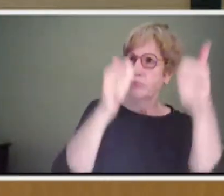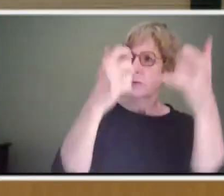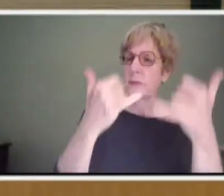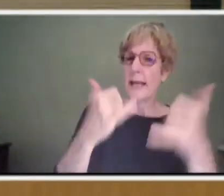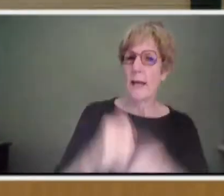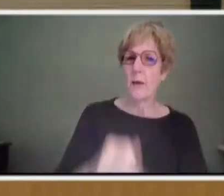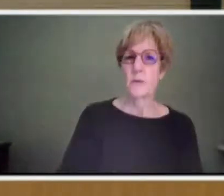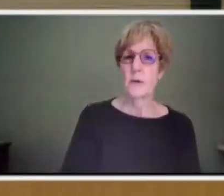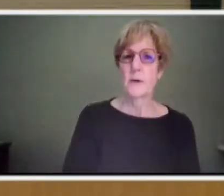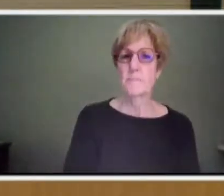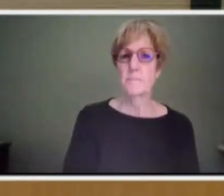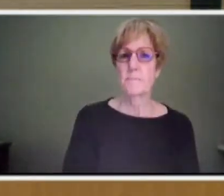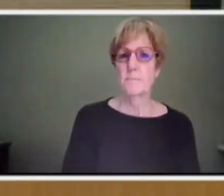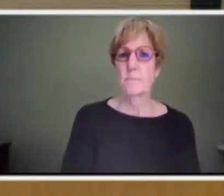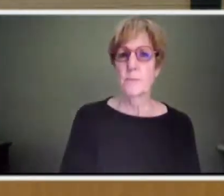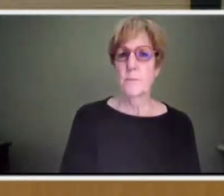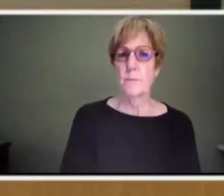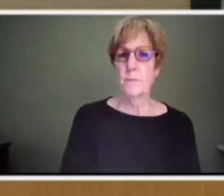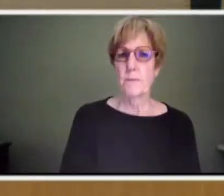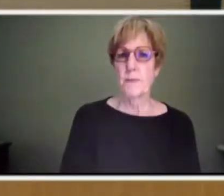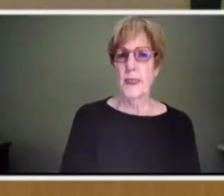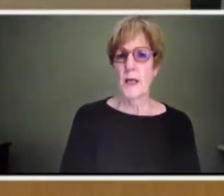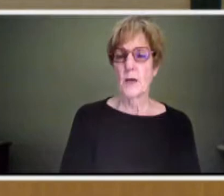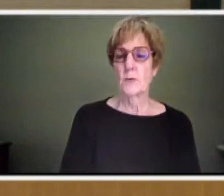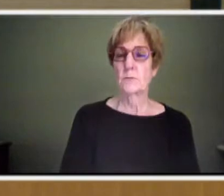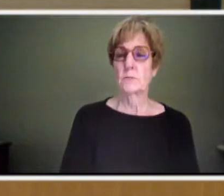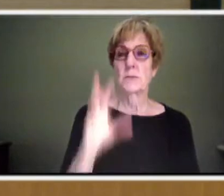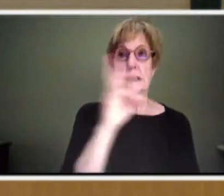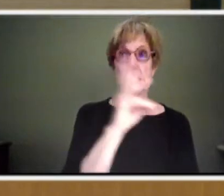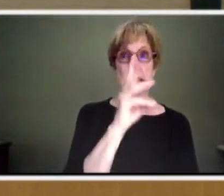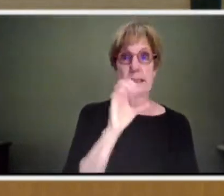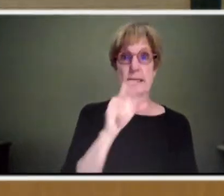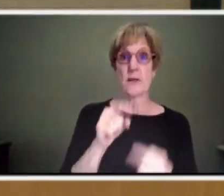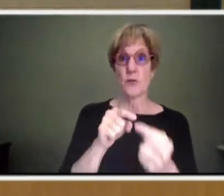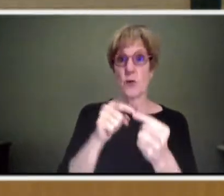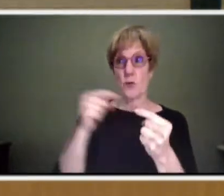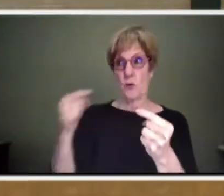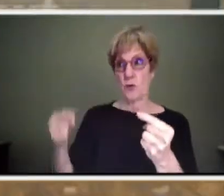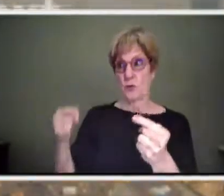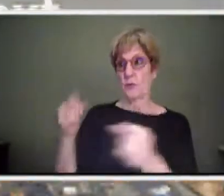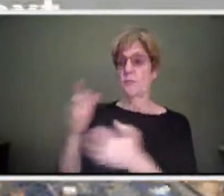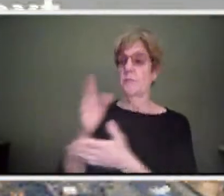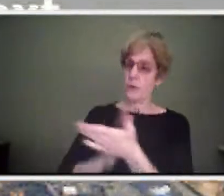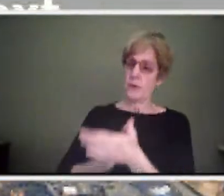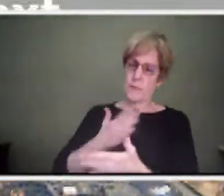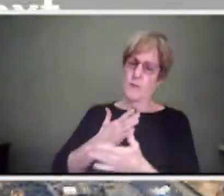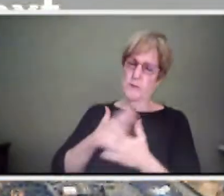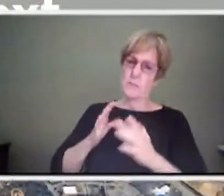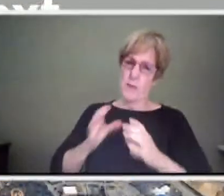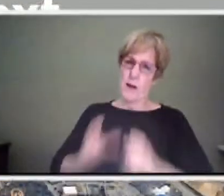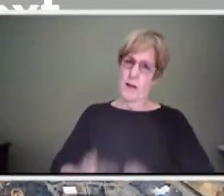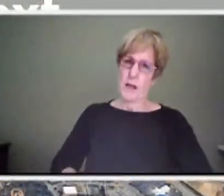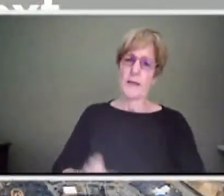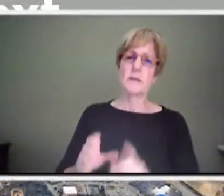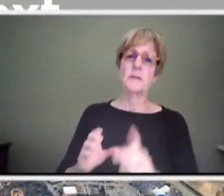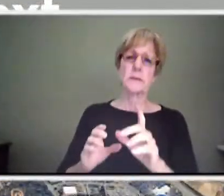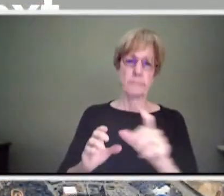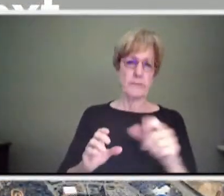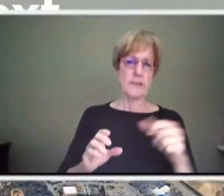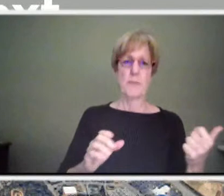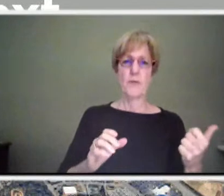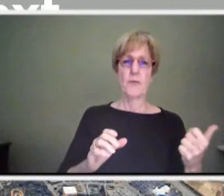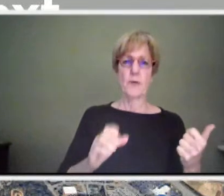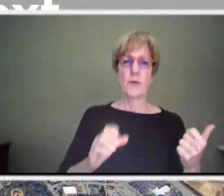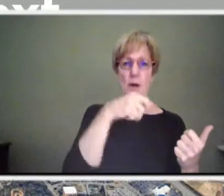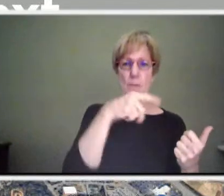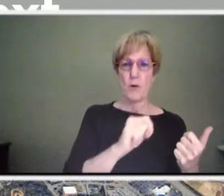couldn't I? You've got 600 across the street. Part of those are my clients, but another part is somebody else's. There's a bunch